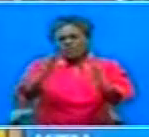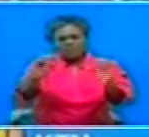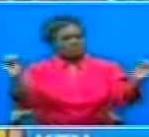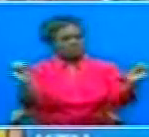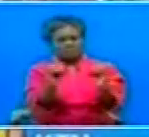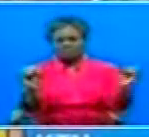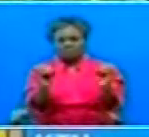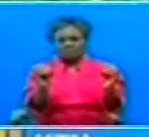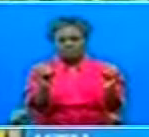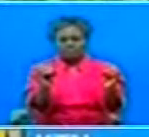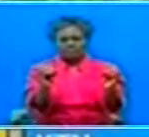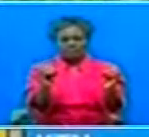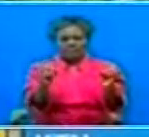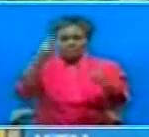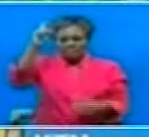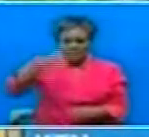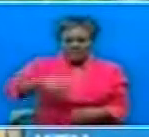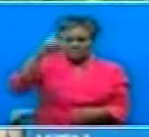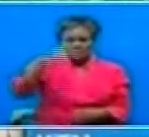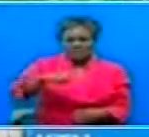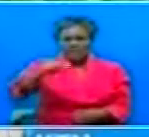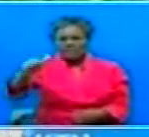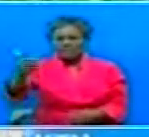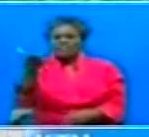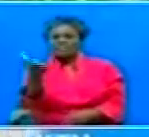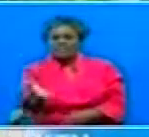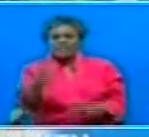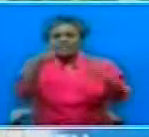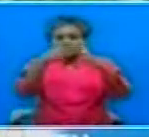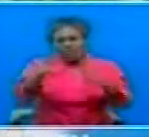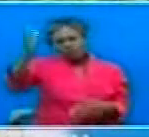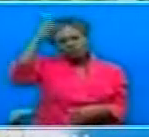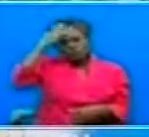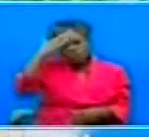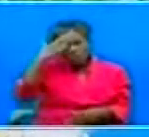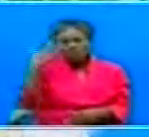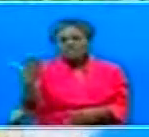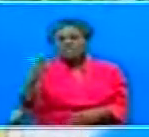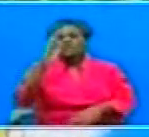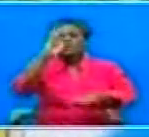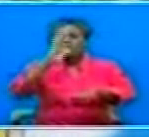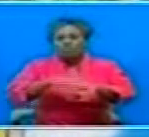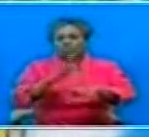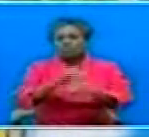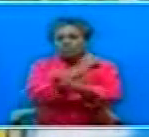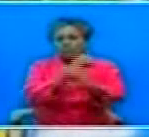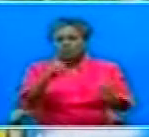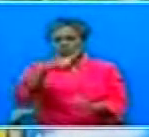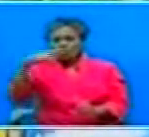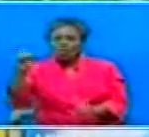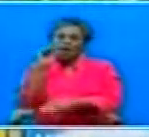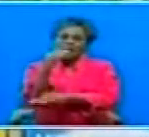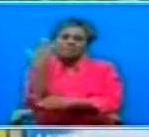as Makueni. Sasa lazima sasa na wale ambao tulikuwa tuanze kujua mambo yetu si mazuri, sababu hata ukienda kuomba